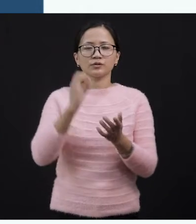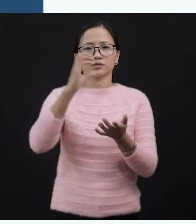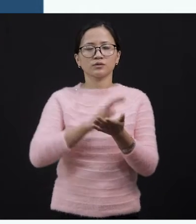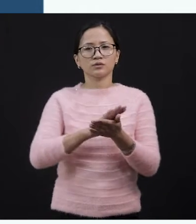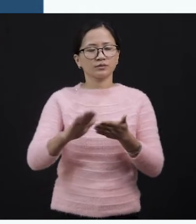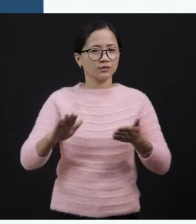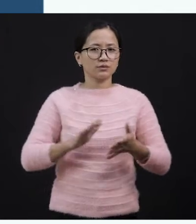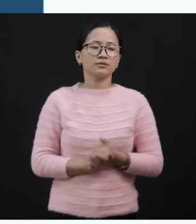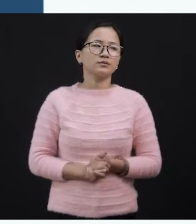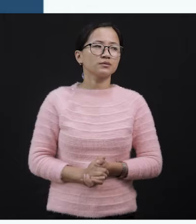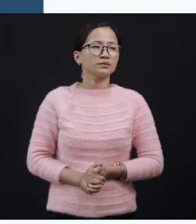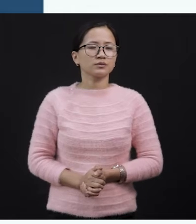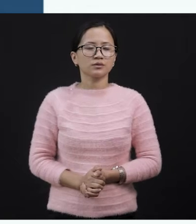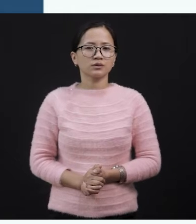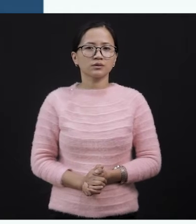chapter.